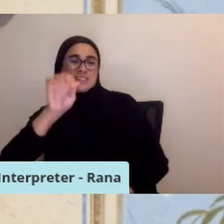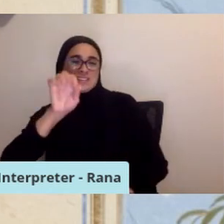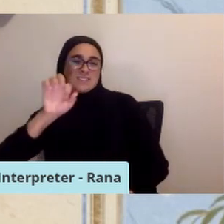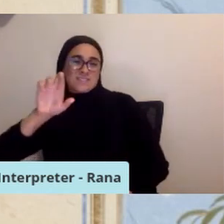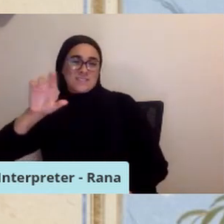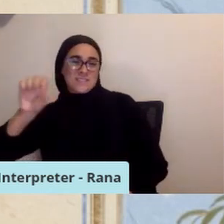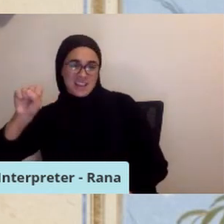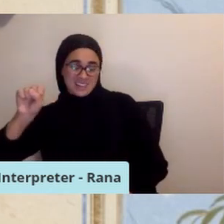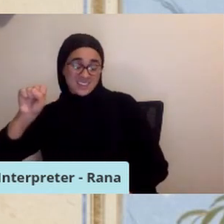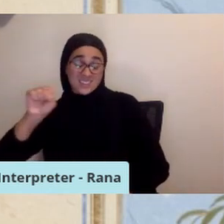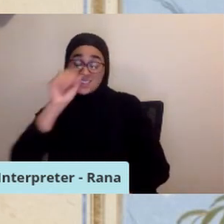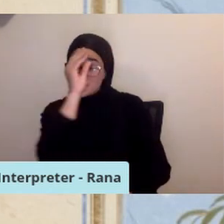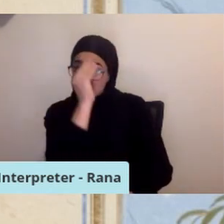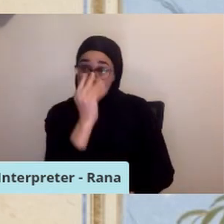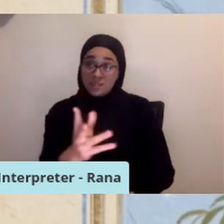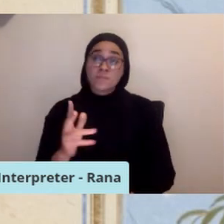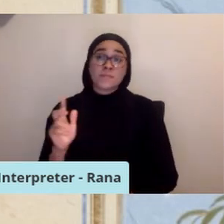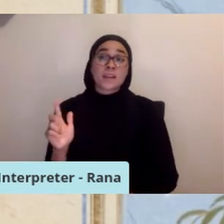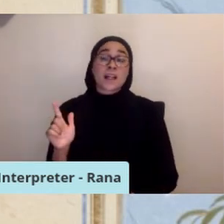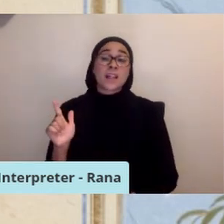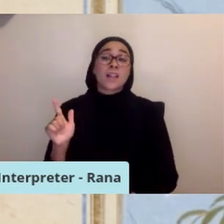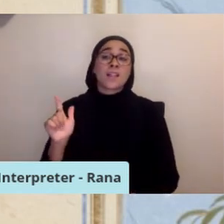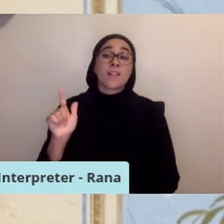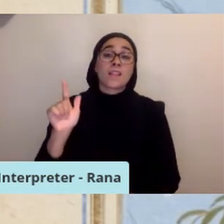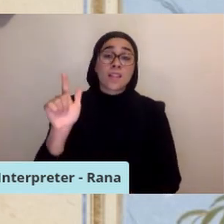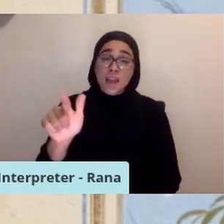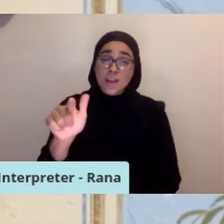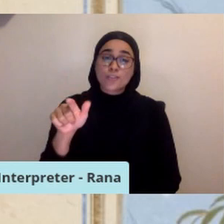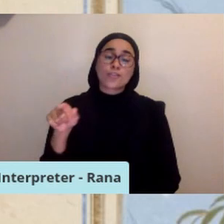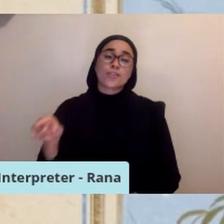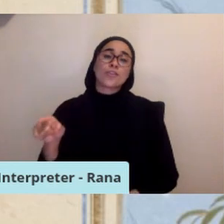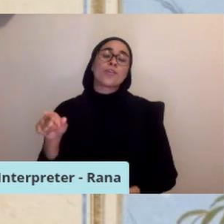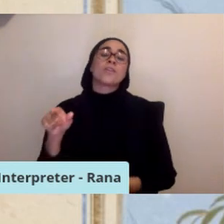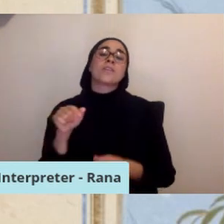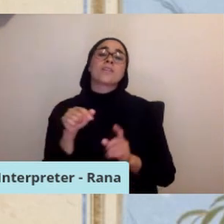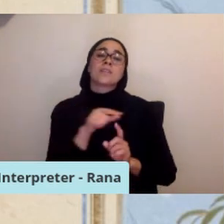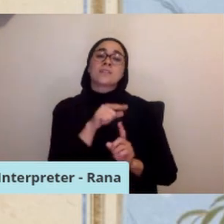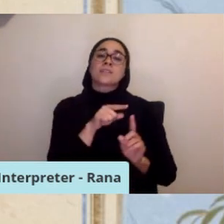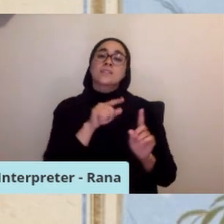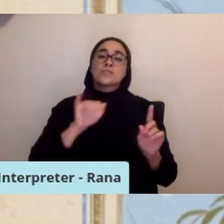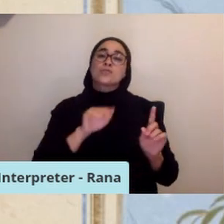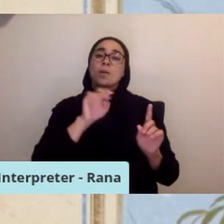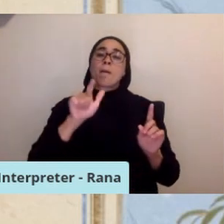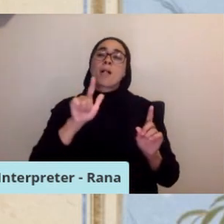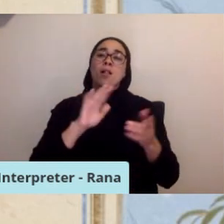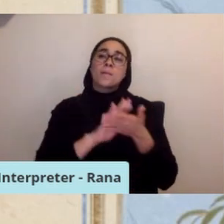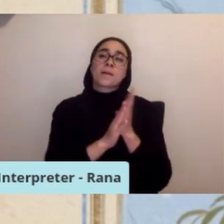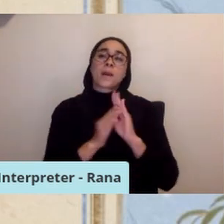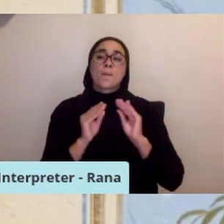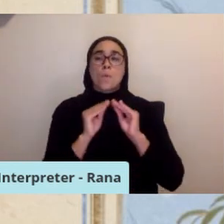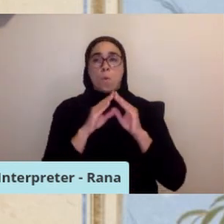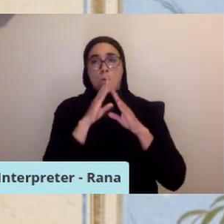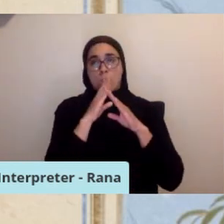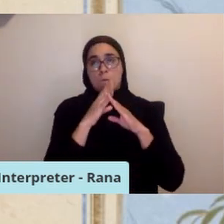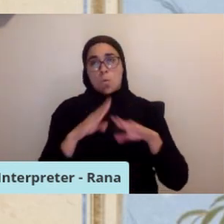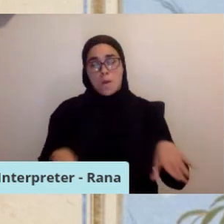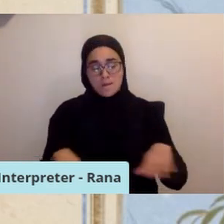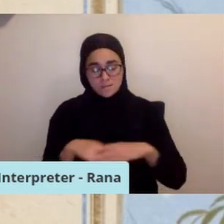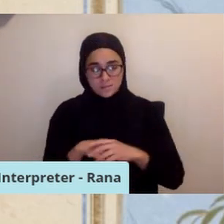Although later on in life, he became a much more quiet adult. But